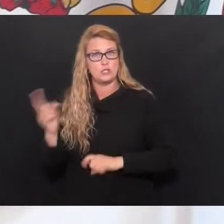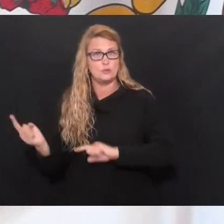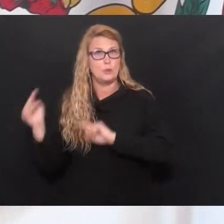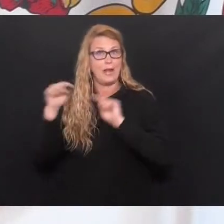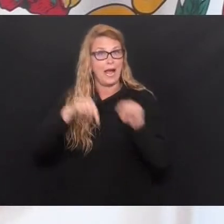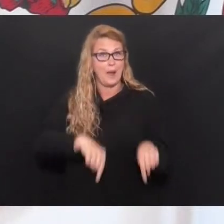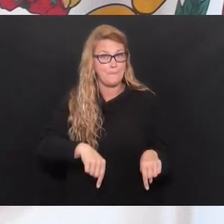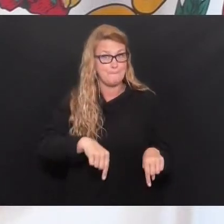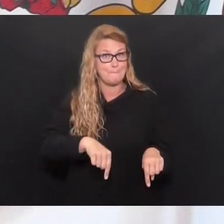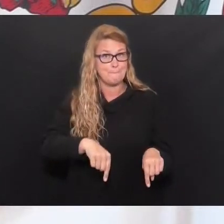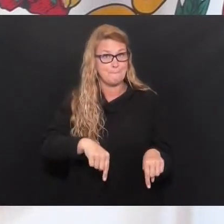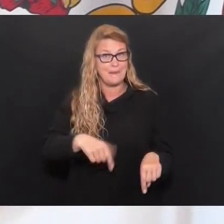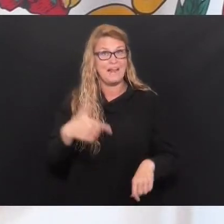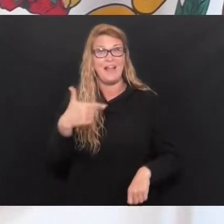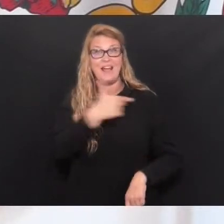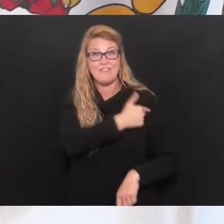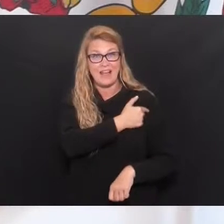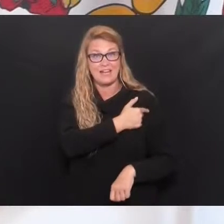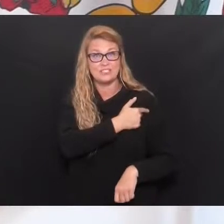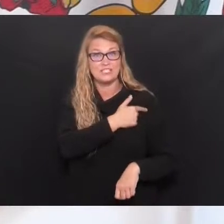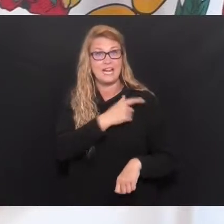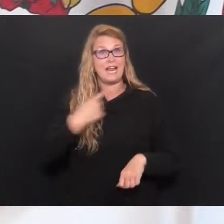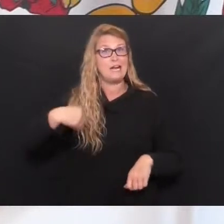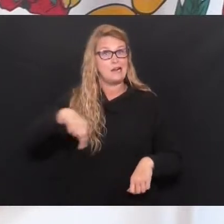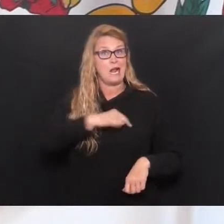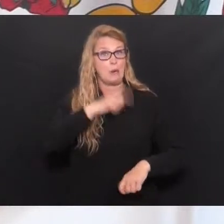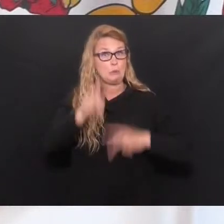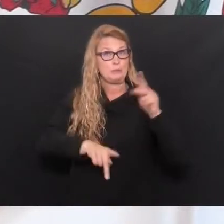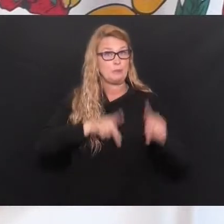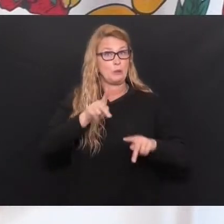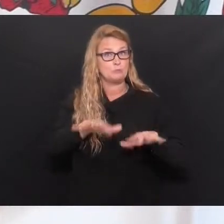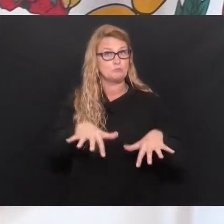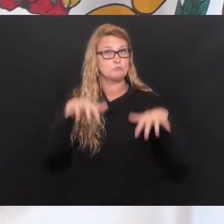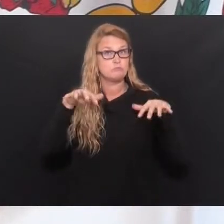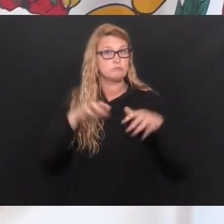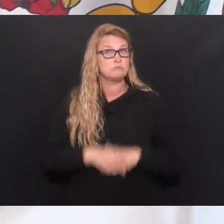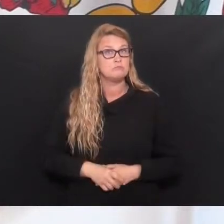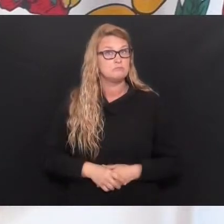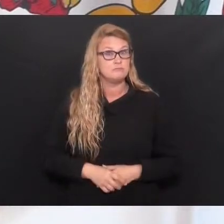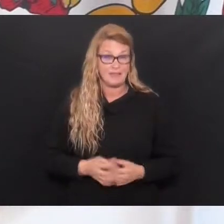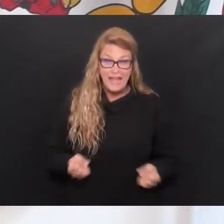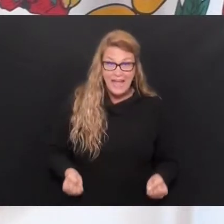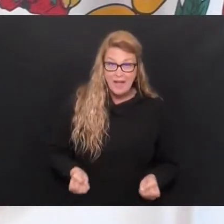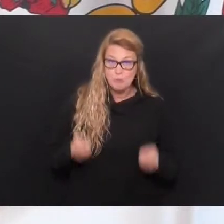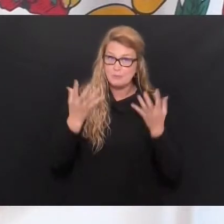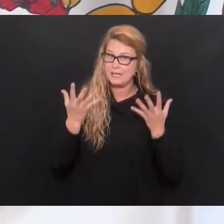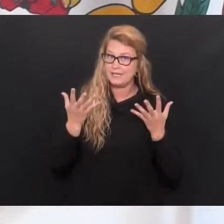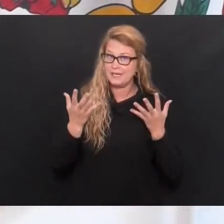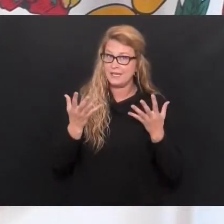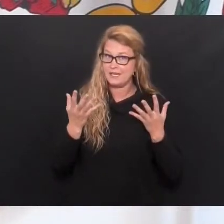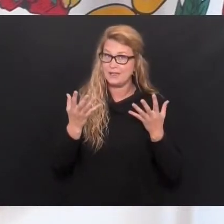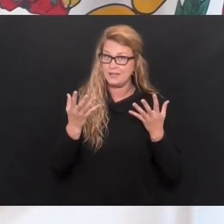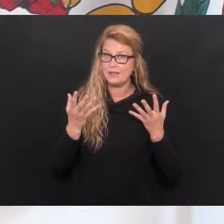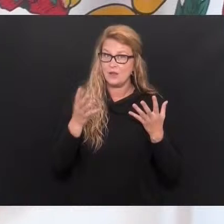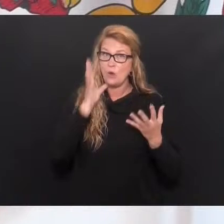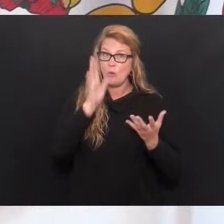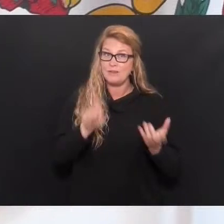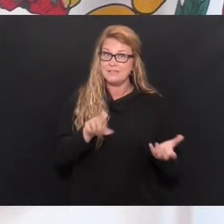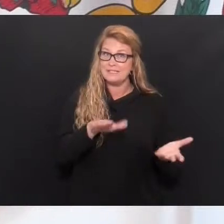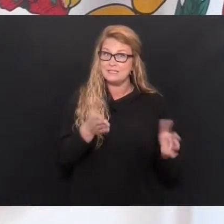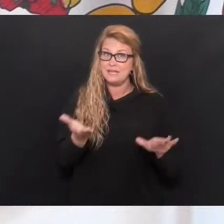and absolutely vaccinate our congregation? How many are we going to have to